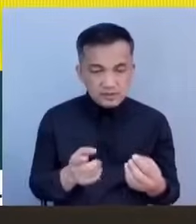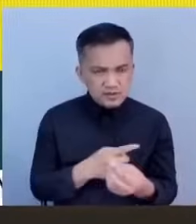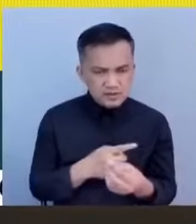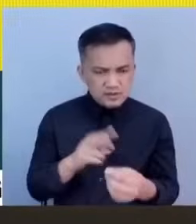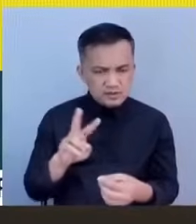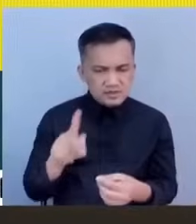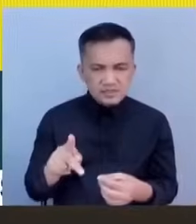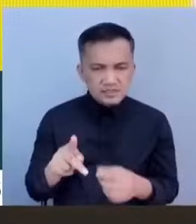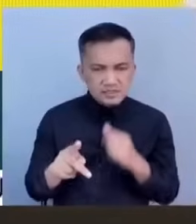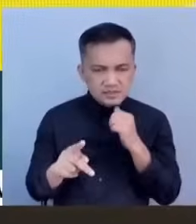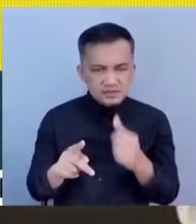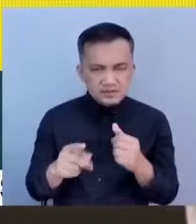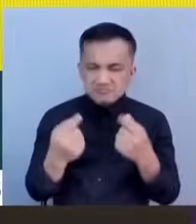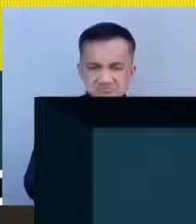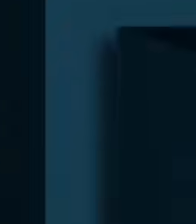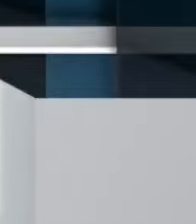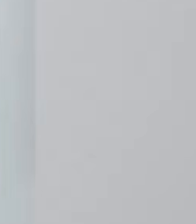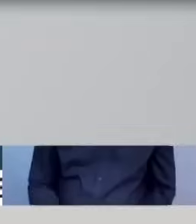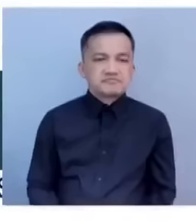would not be successful.